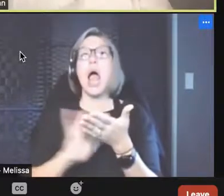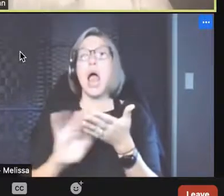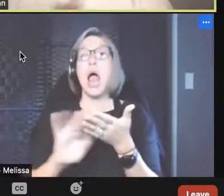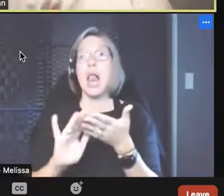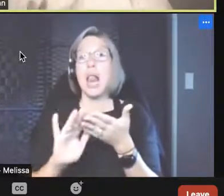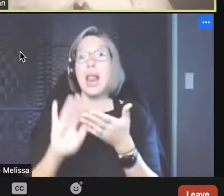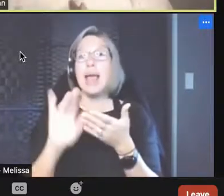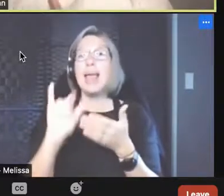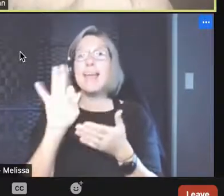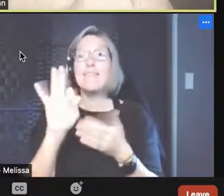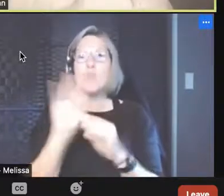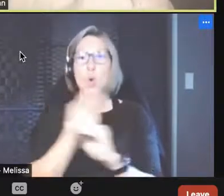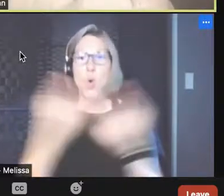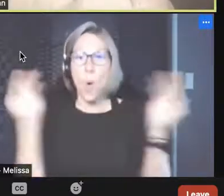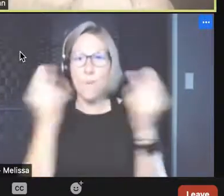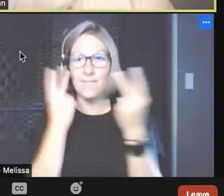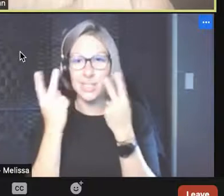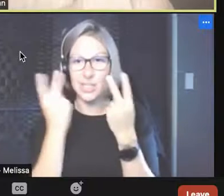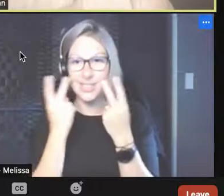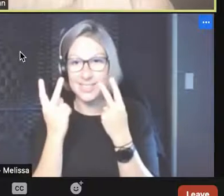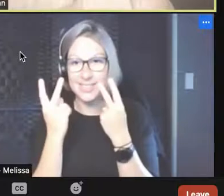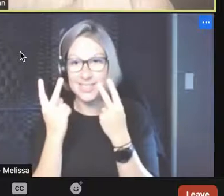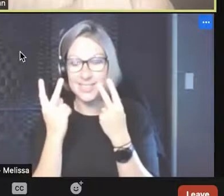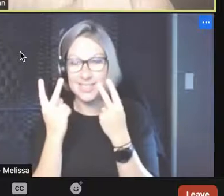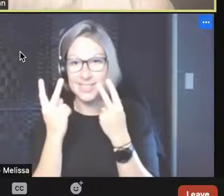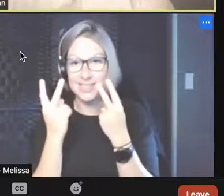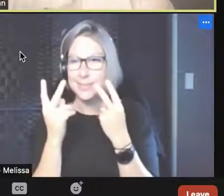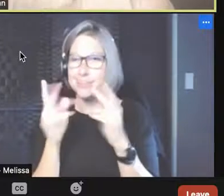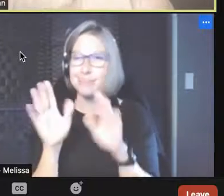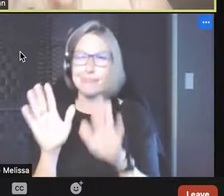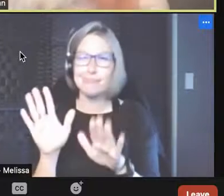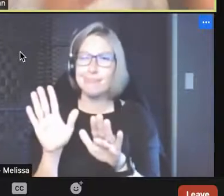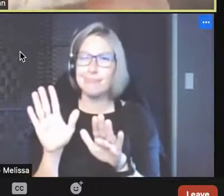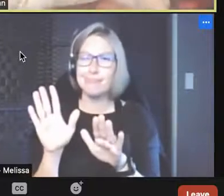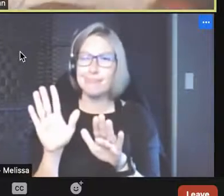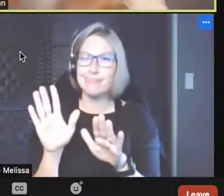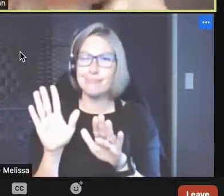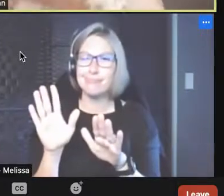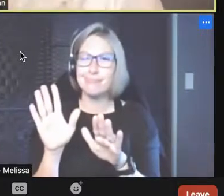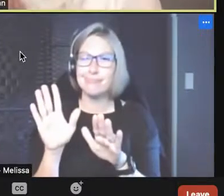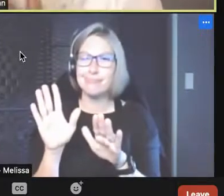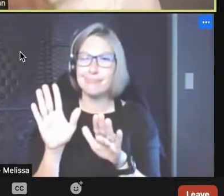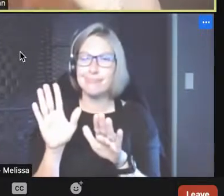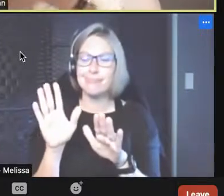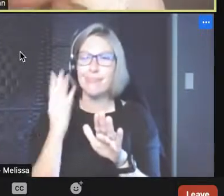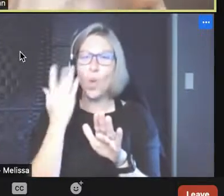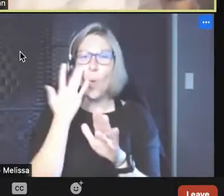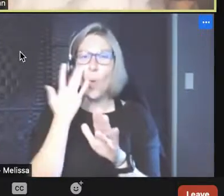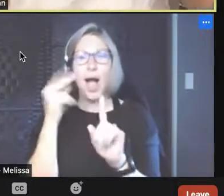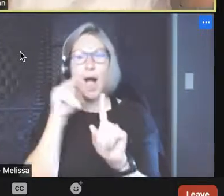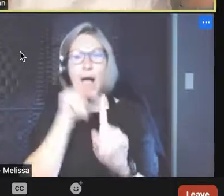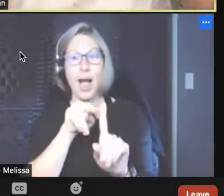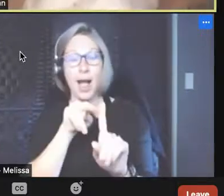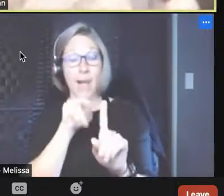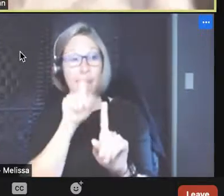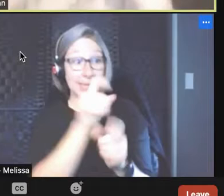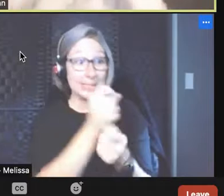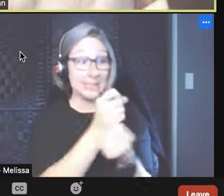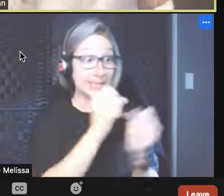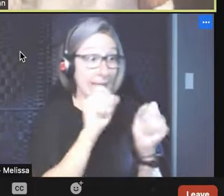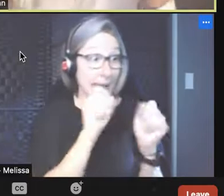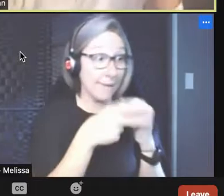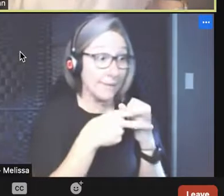apparently from Natalie Berga's work, we know we have to now, not save your sight, but use your sight at all costs to